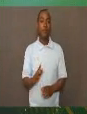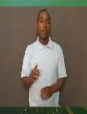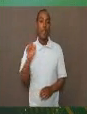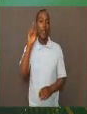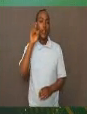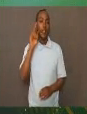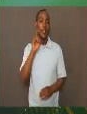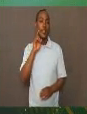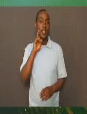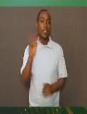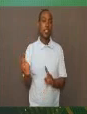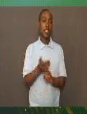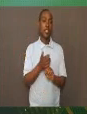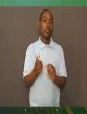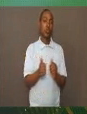are infected.